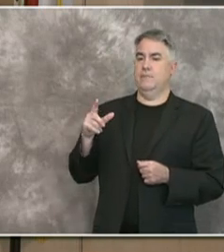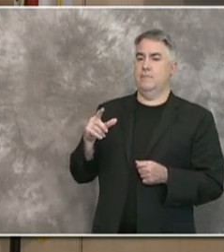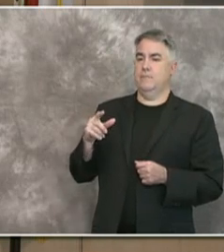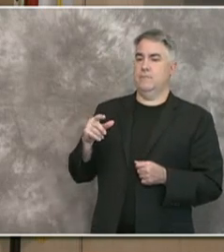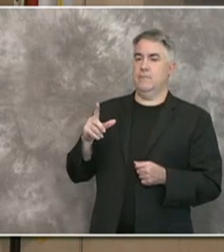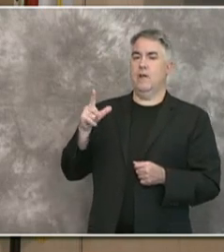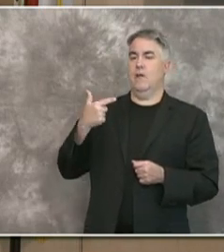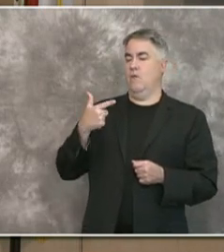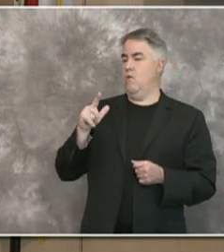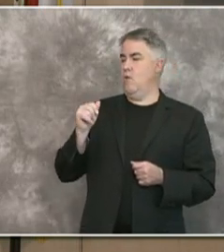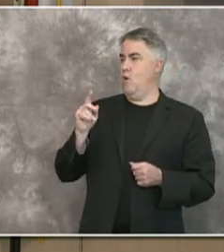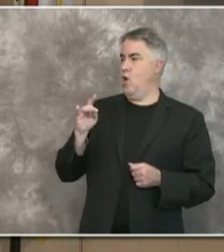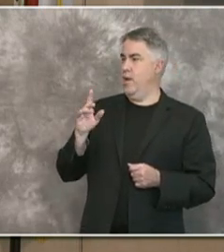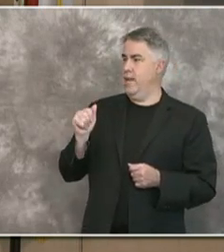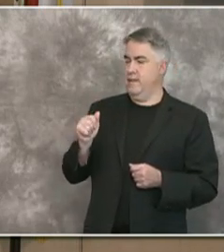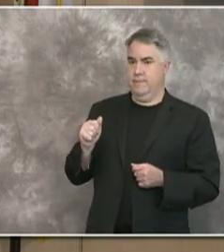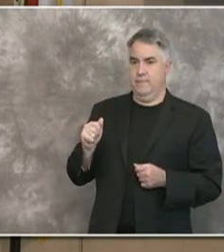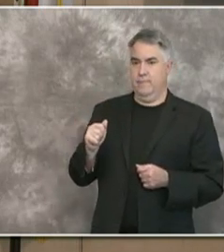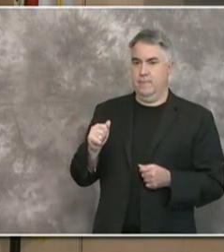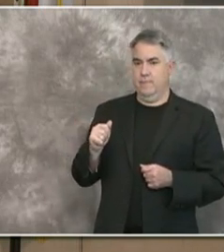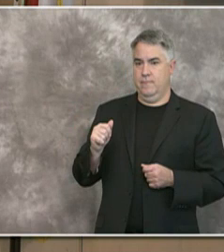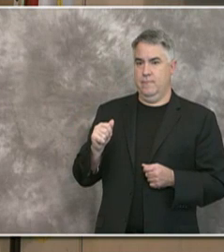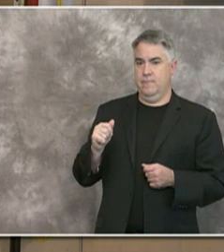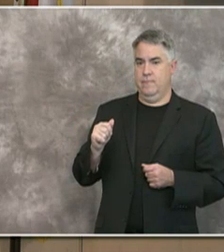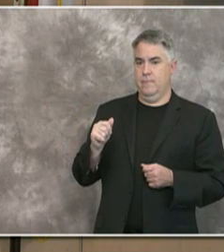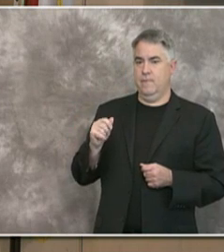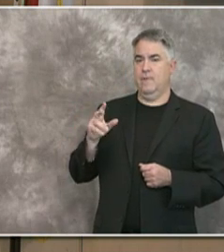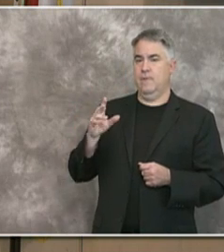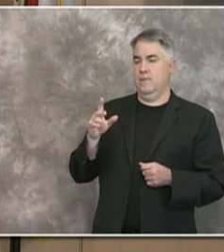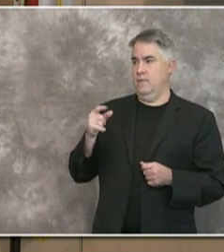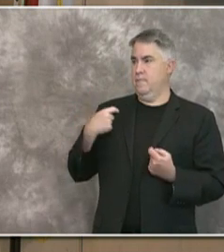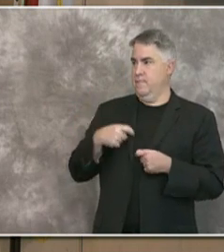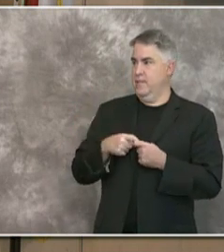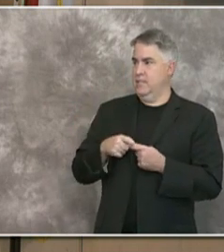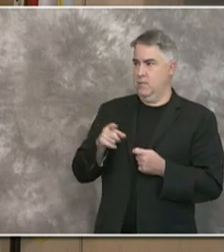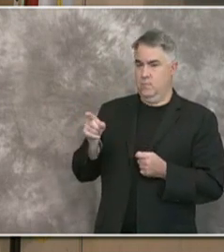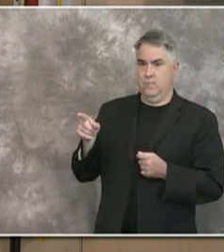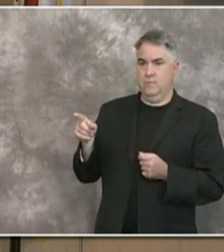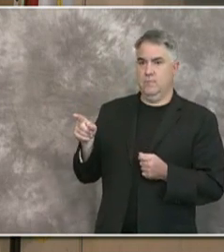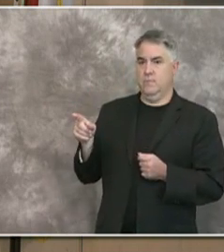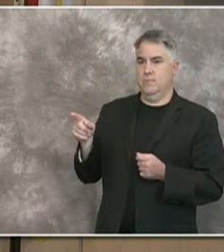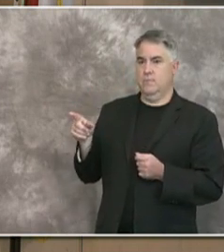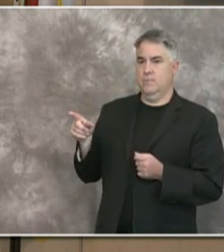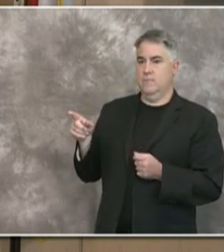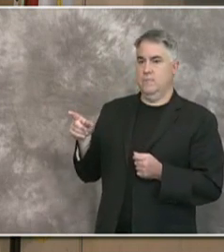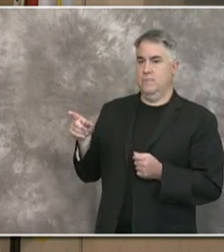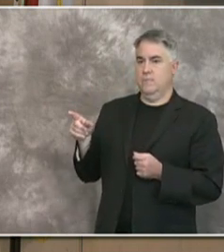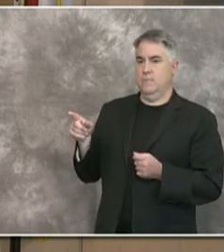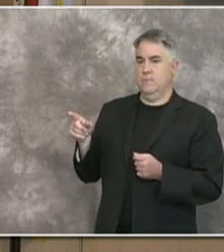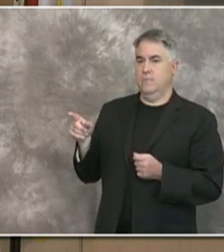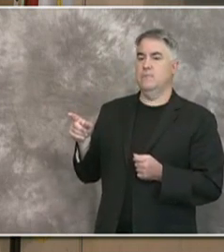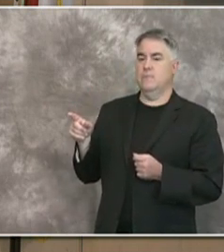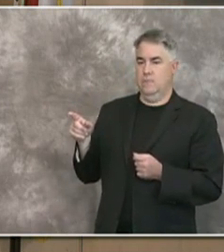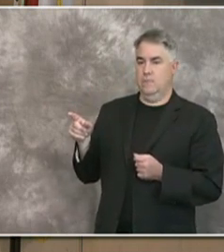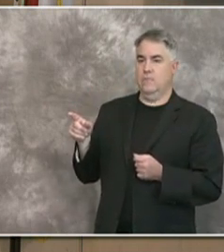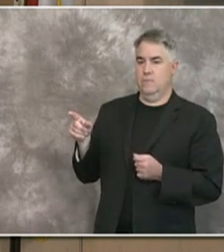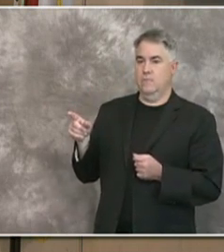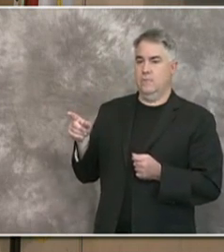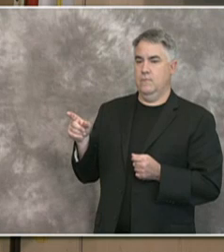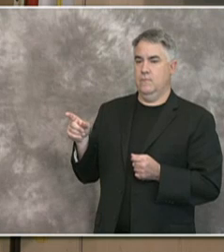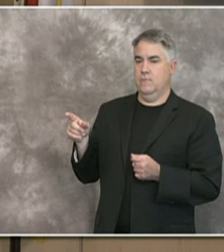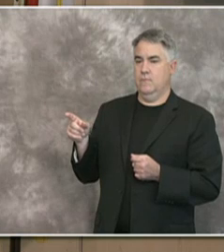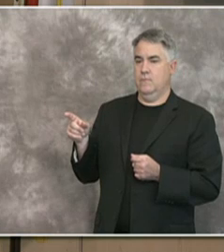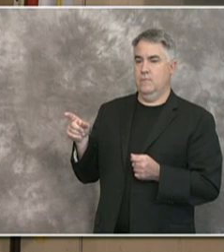some clarification on the salon openings, whether it's today or at midnight, and also